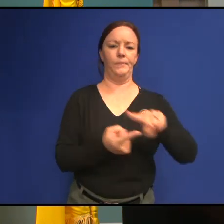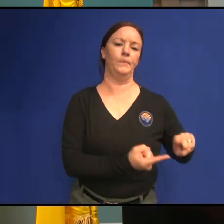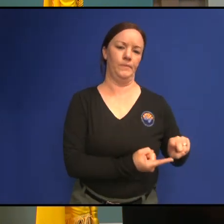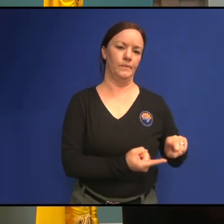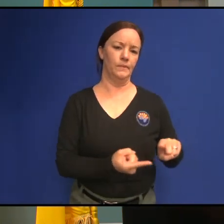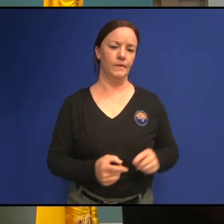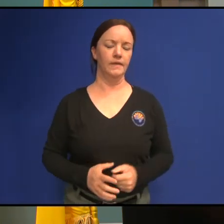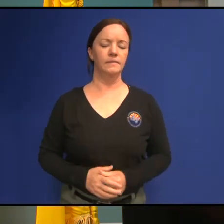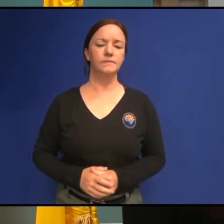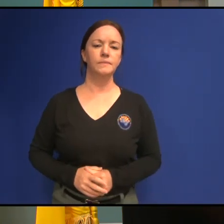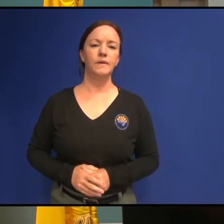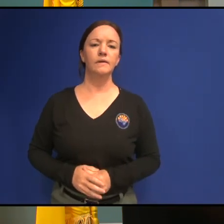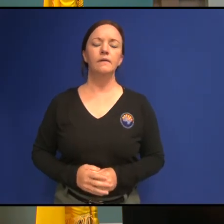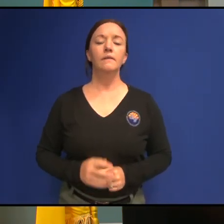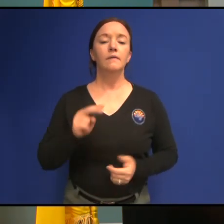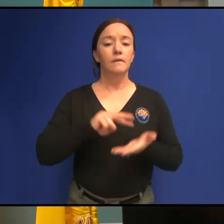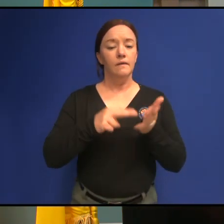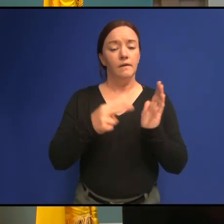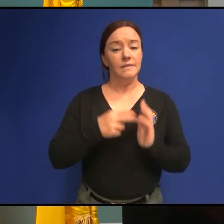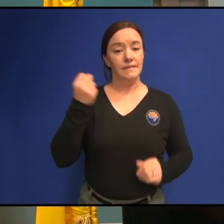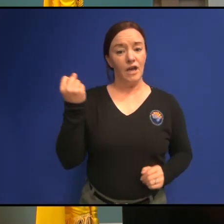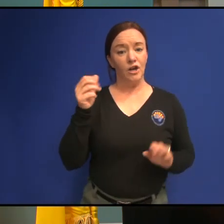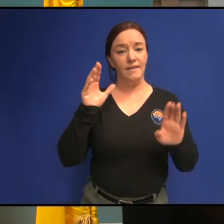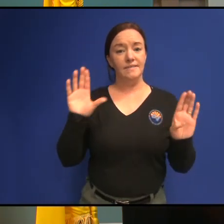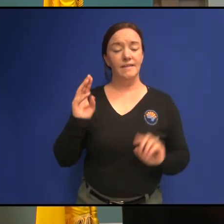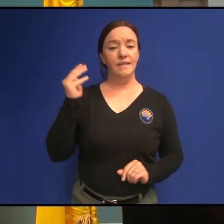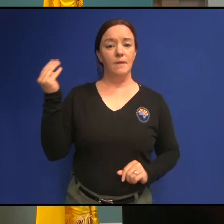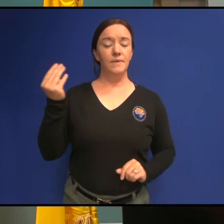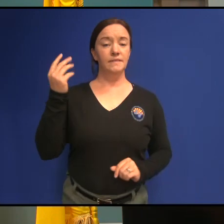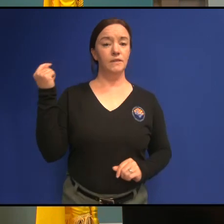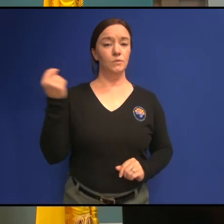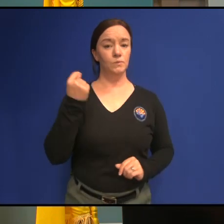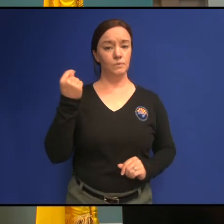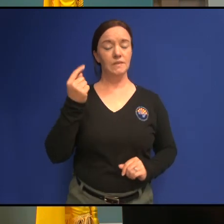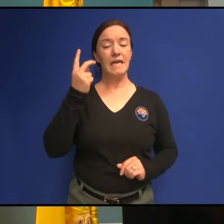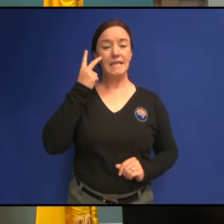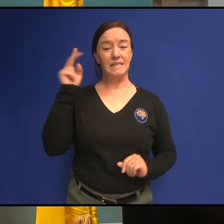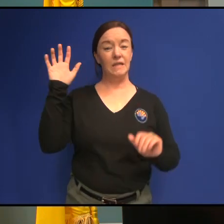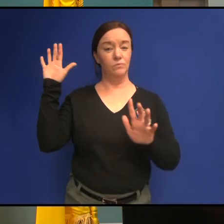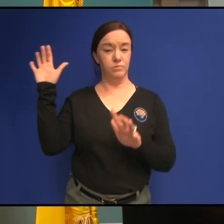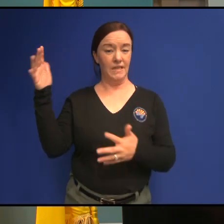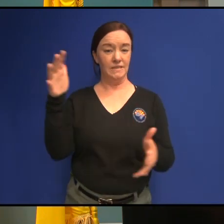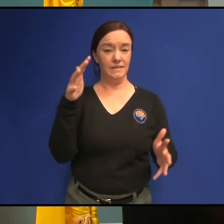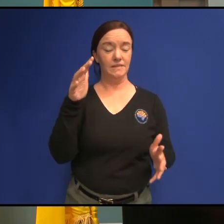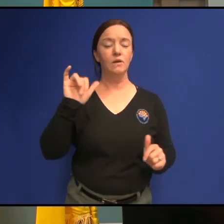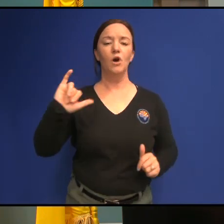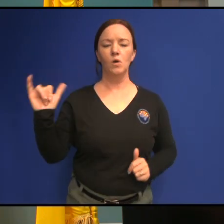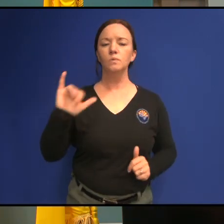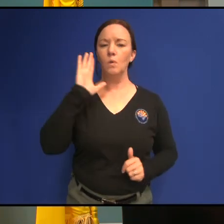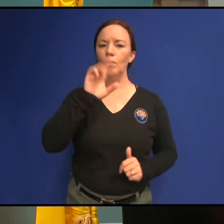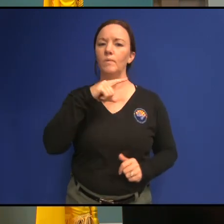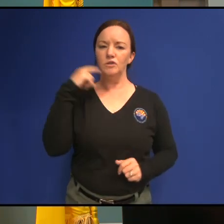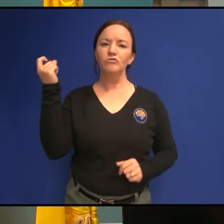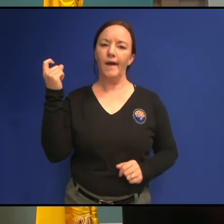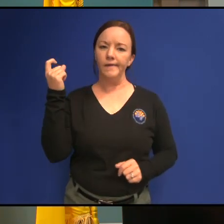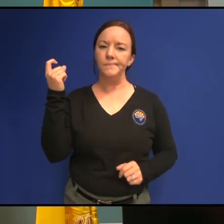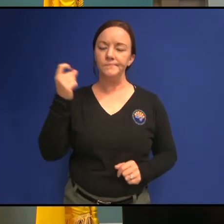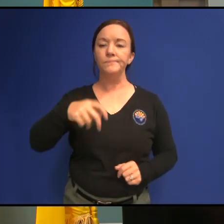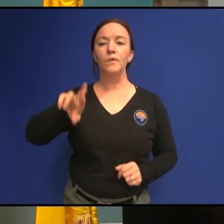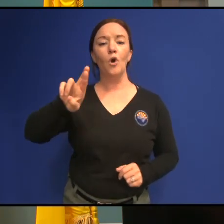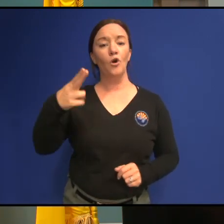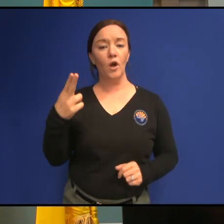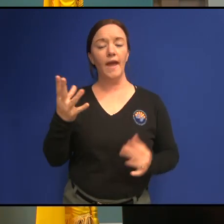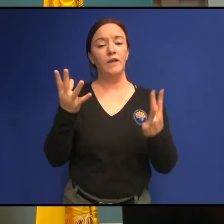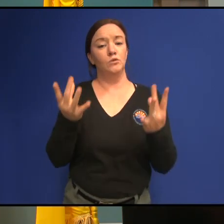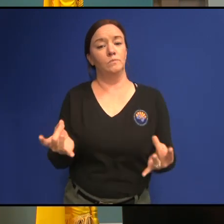So what that means for us is Saturday, Sunday, Monday, Tuesday, when we're seeing those winds, we're also going to be dry. Relative humidities